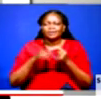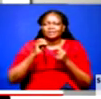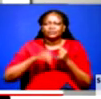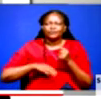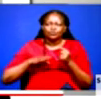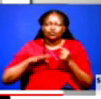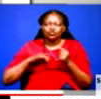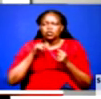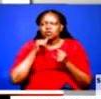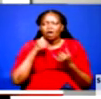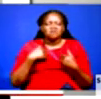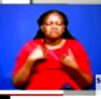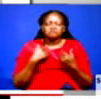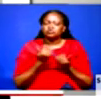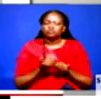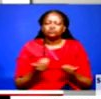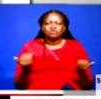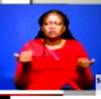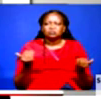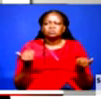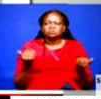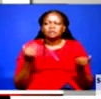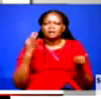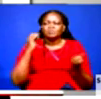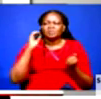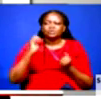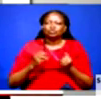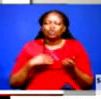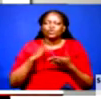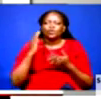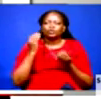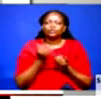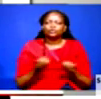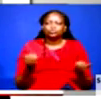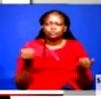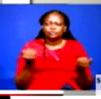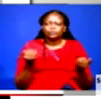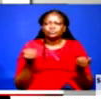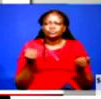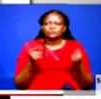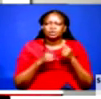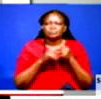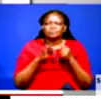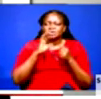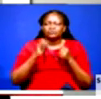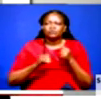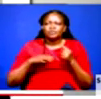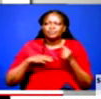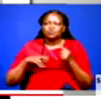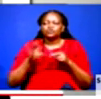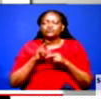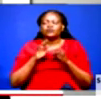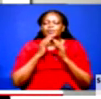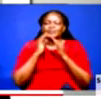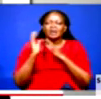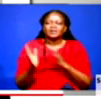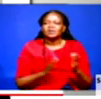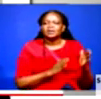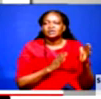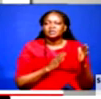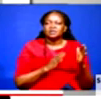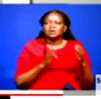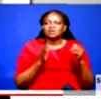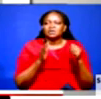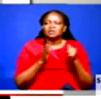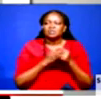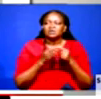do not wish to have more children, while 30% want more kids. 63% of women use family planning countrywide,